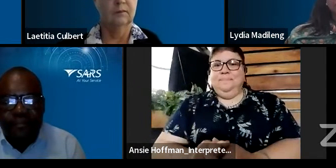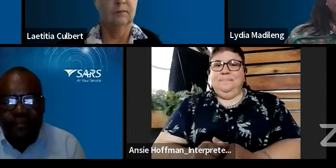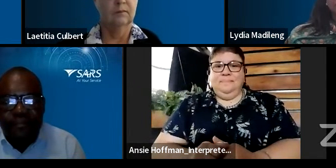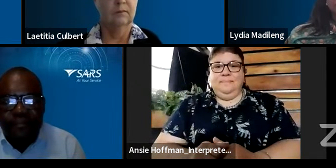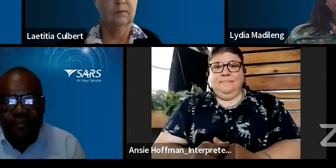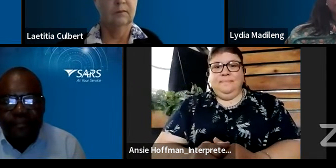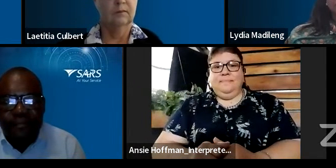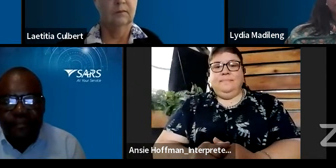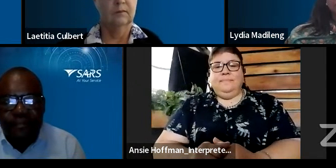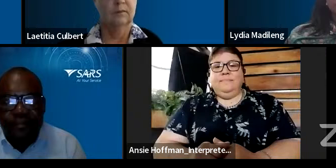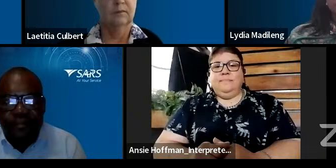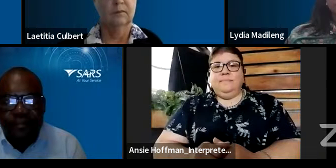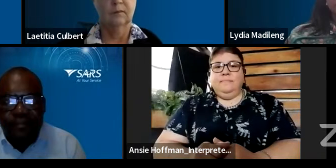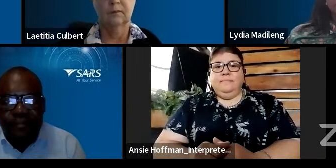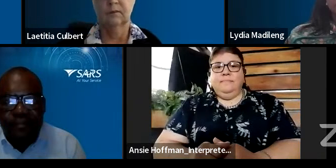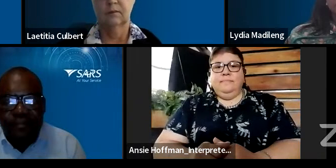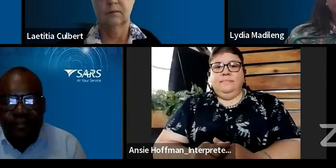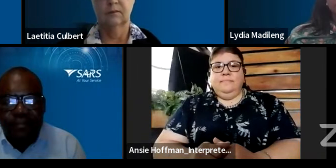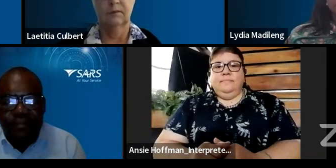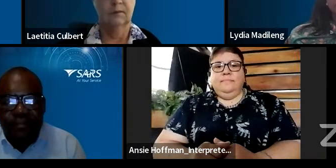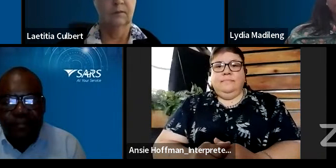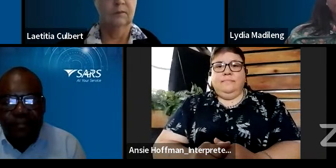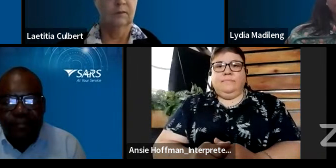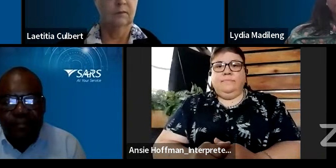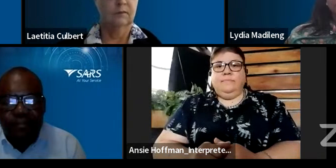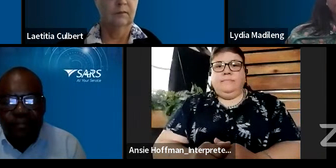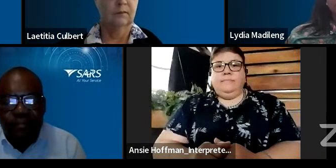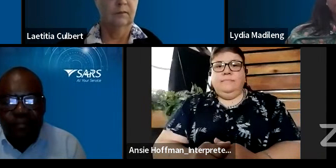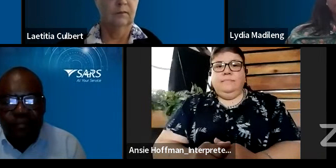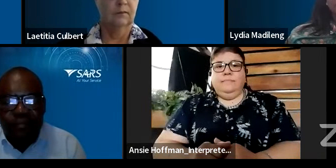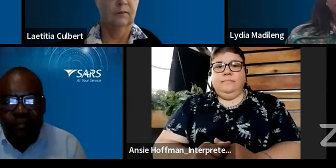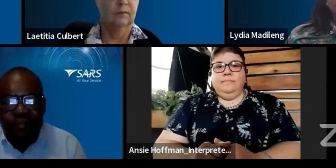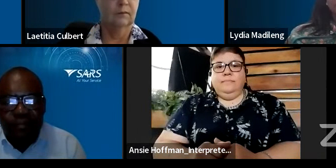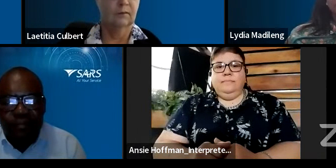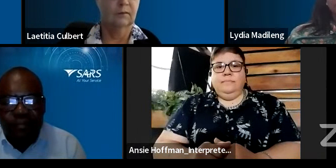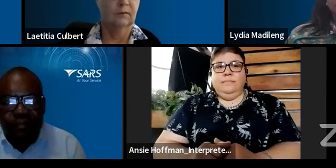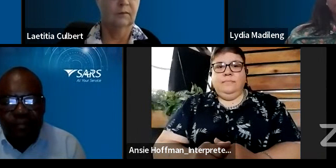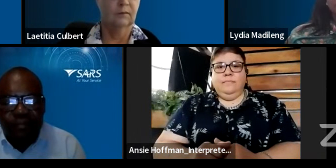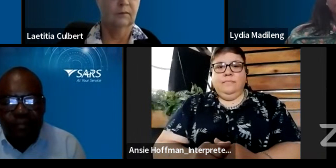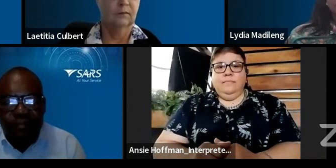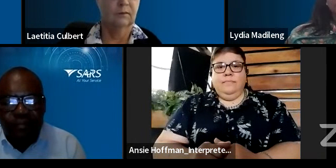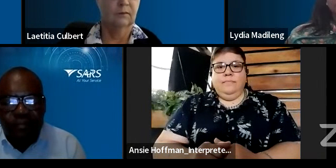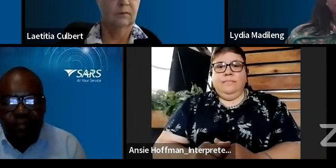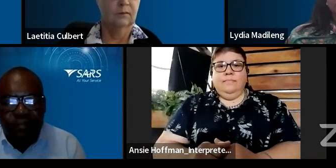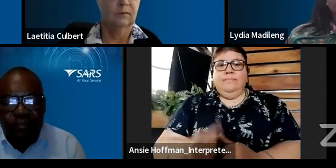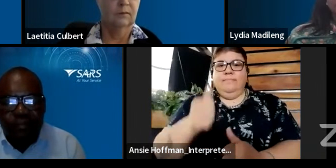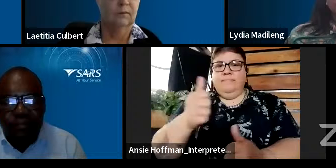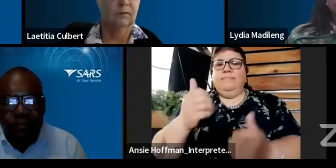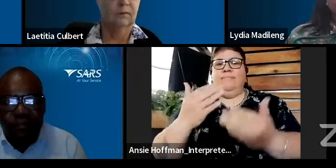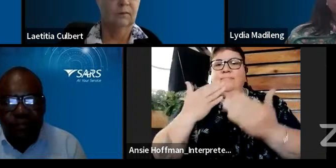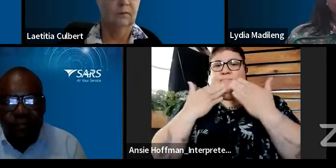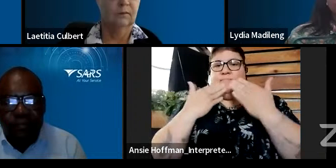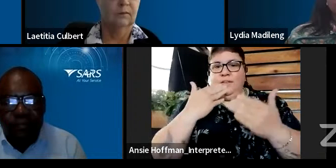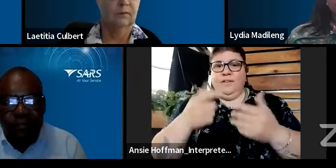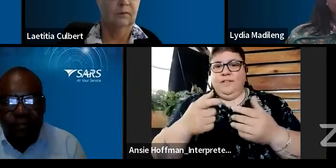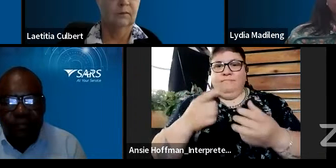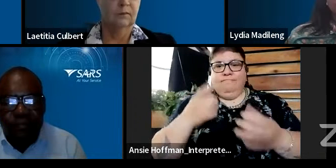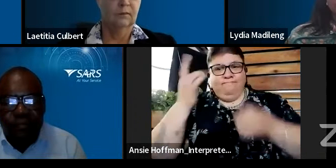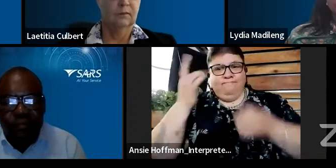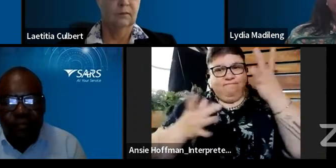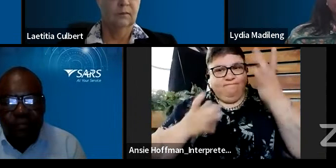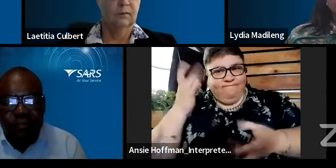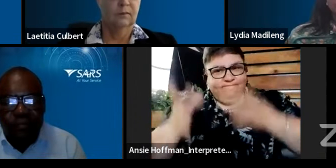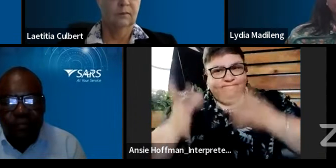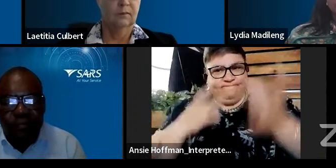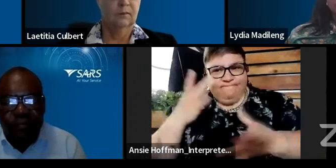you. Bomani. Thank you very much, colleagues, and thank you to the trade community for participating.